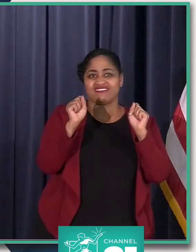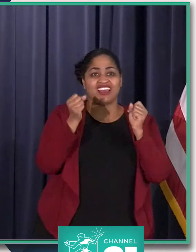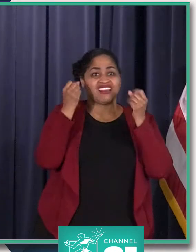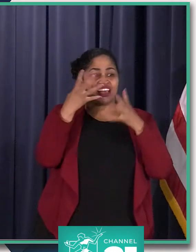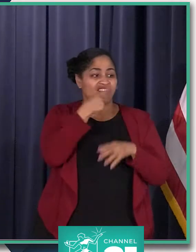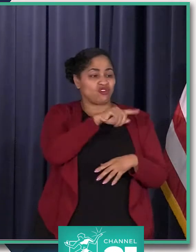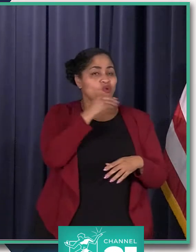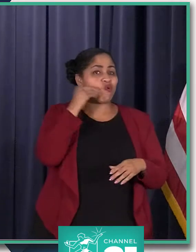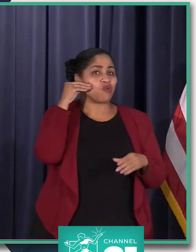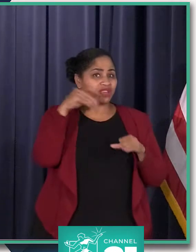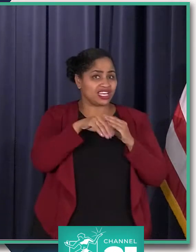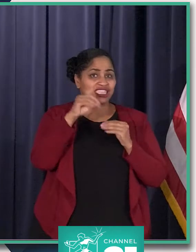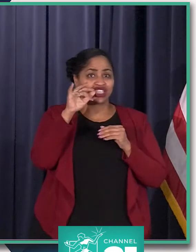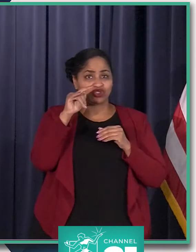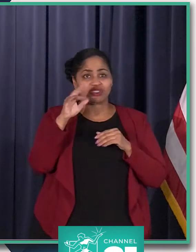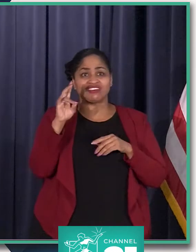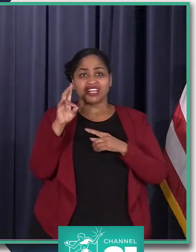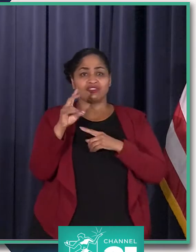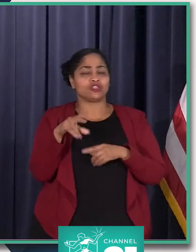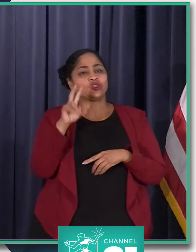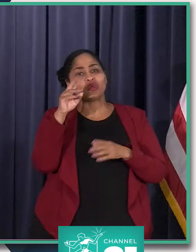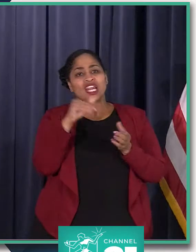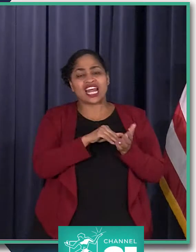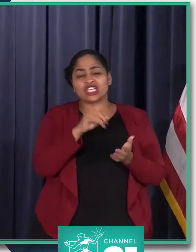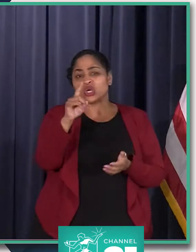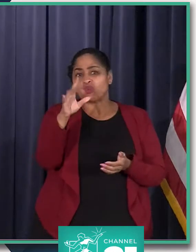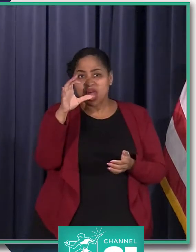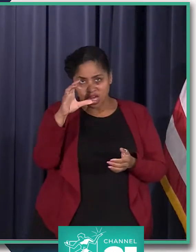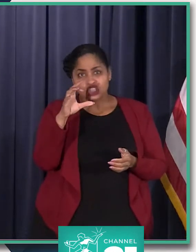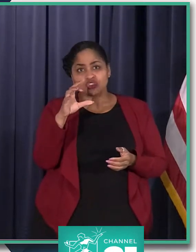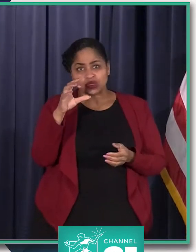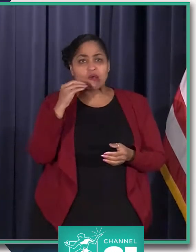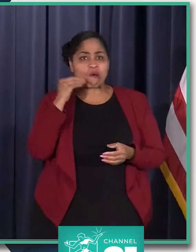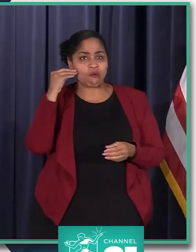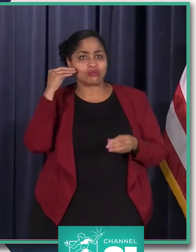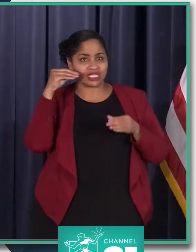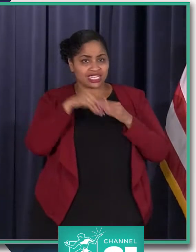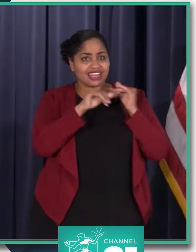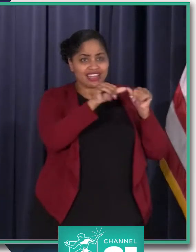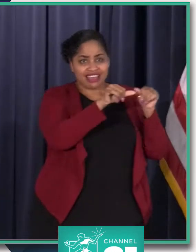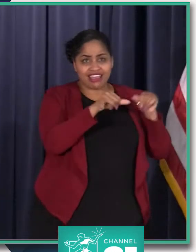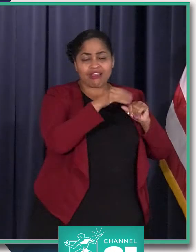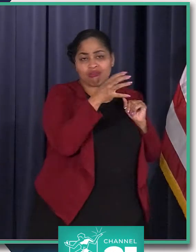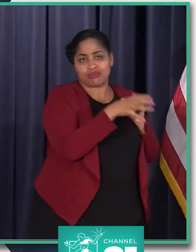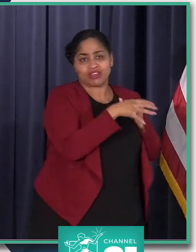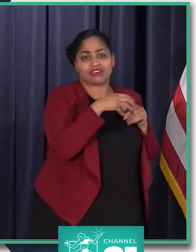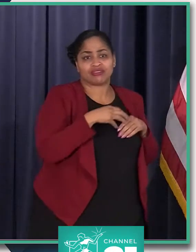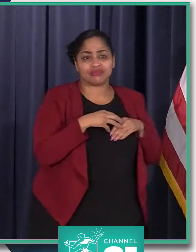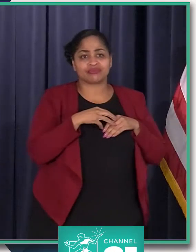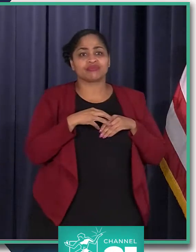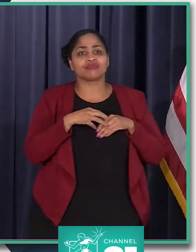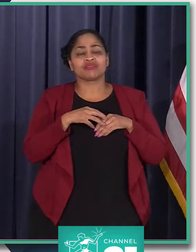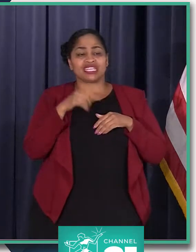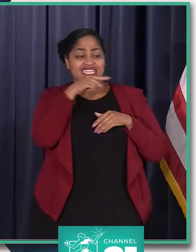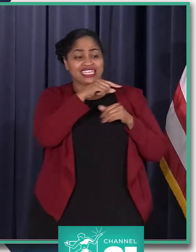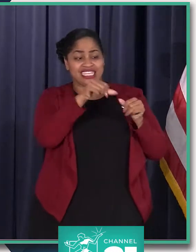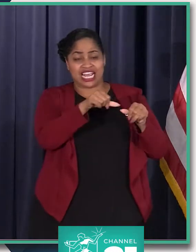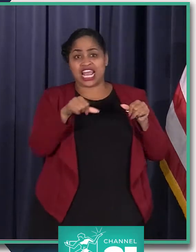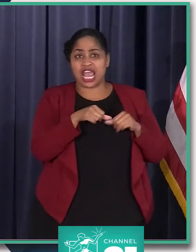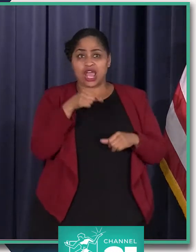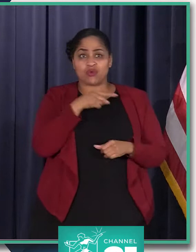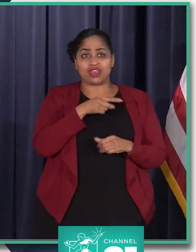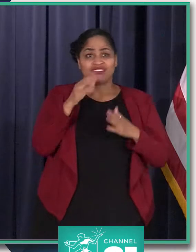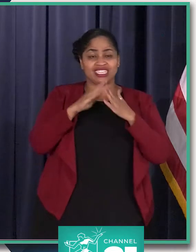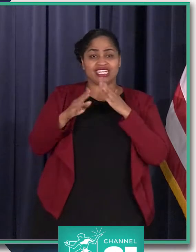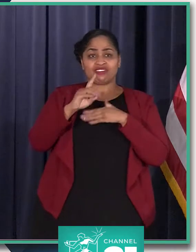them are in District 7. In fact, 2,100 of them are in District 7. This is an area of